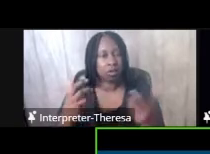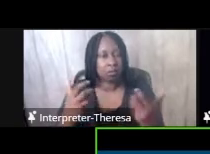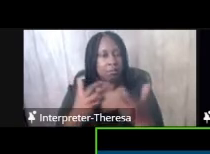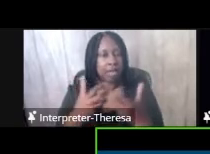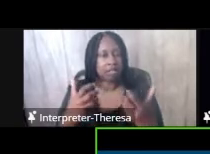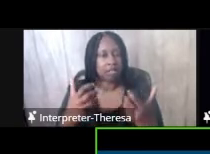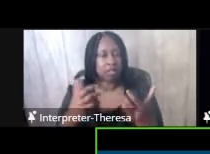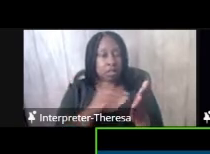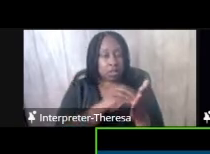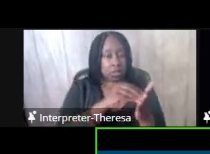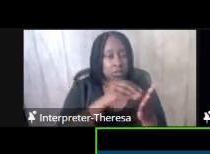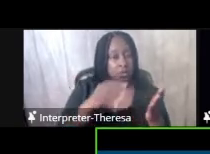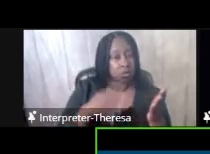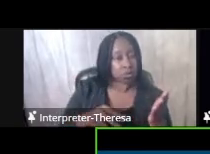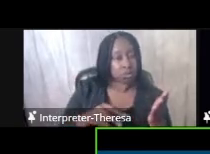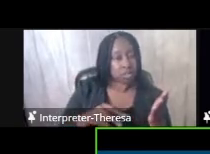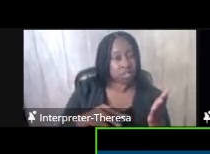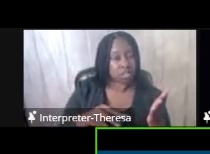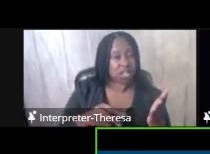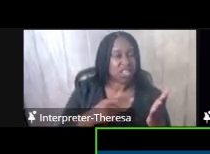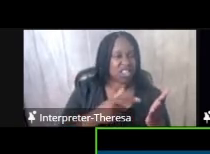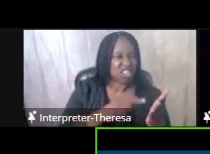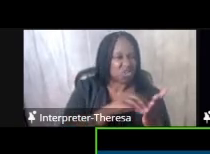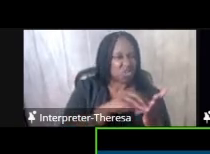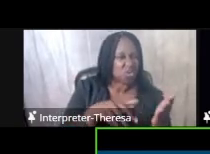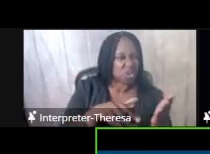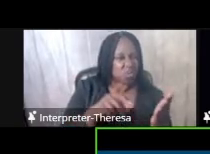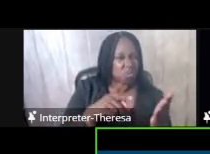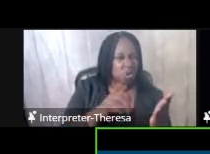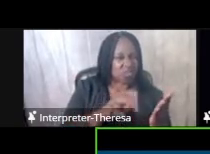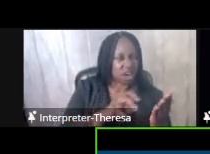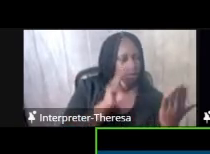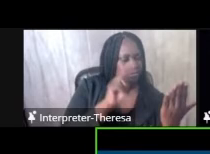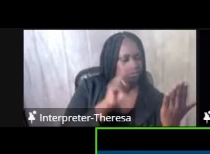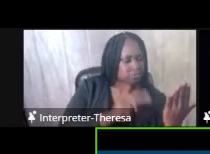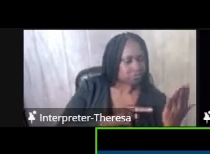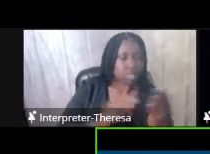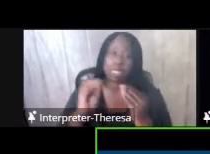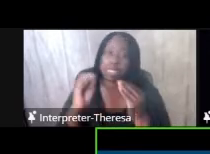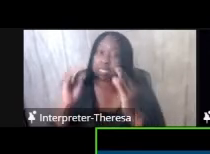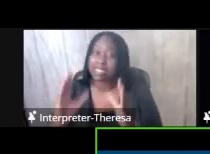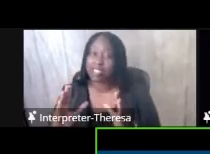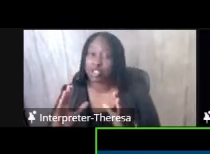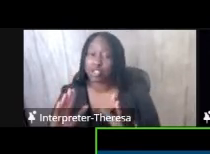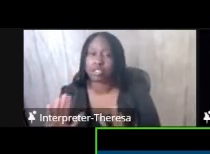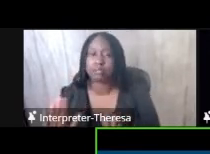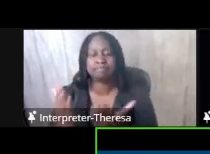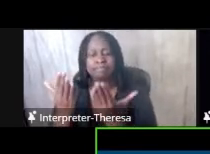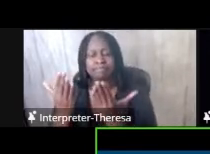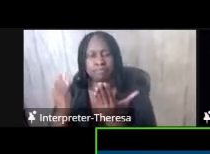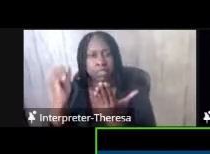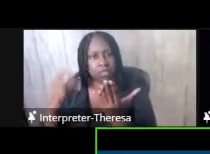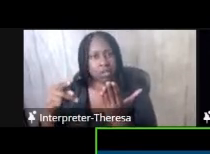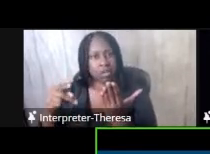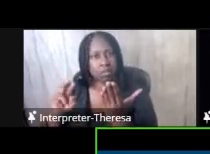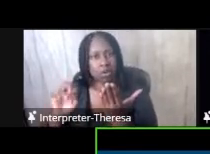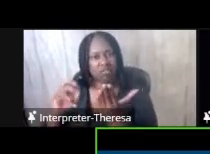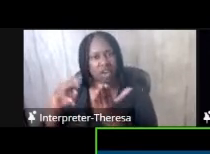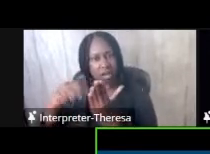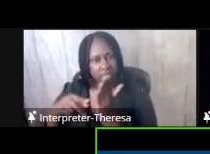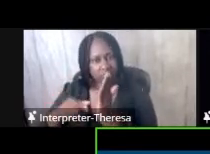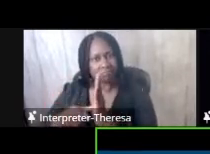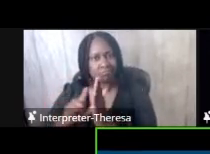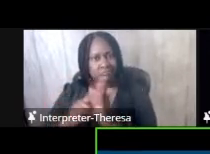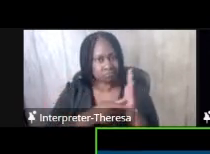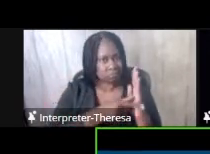student profiles, teachers reviewed teacher profiles, etc. We compiled feedback and the decisions from representatives, what you